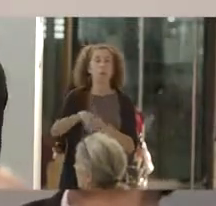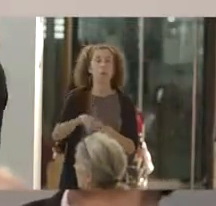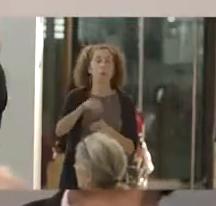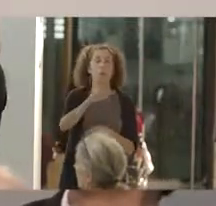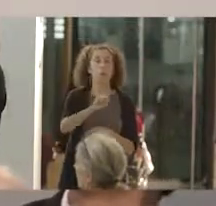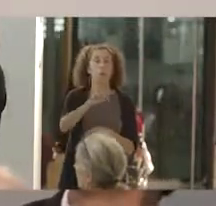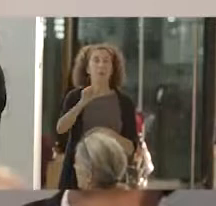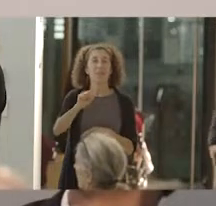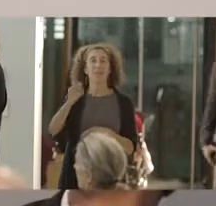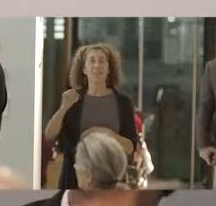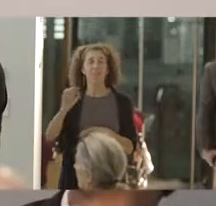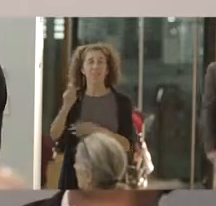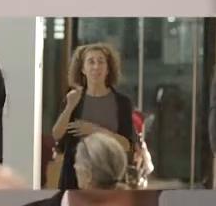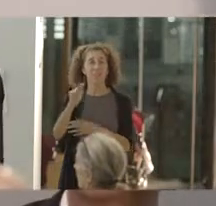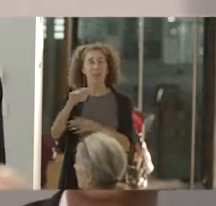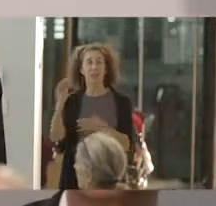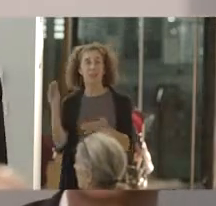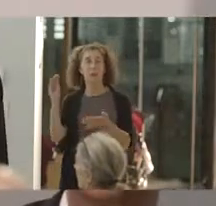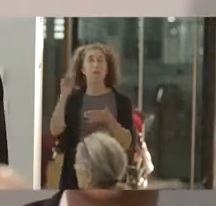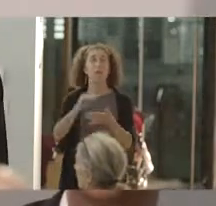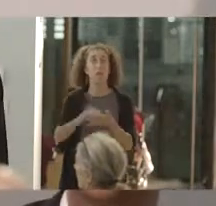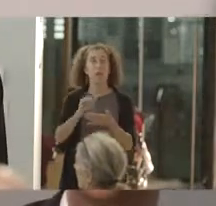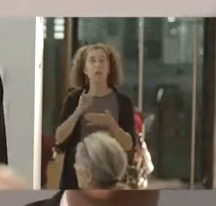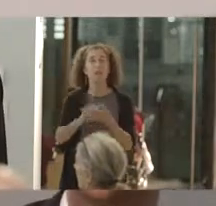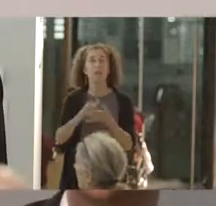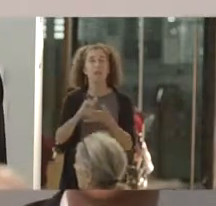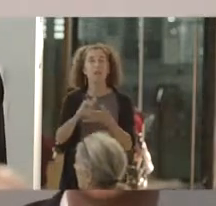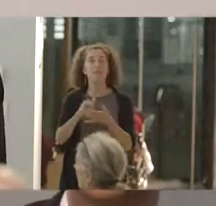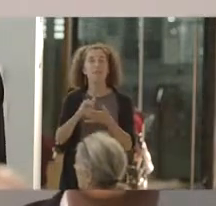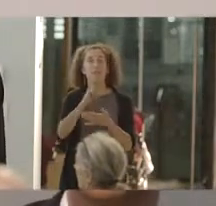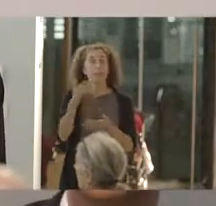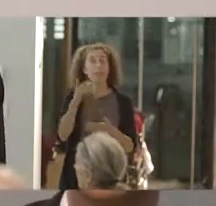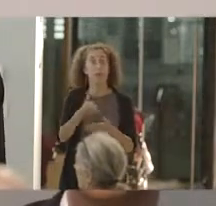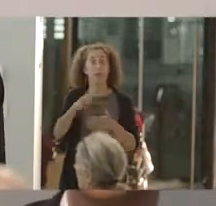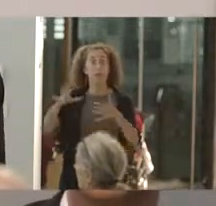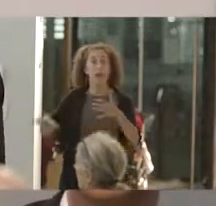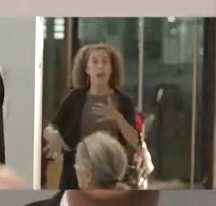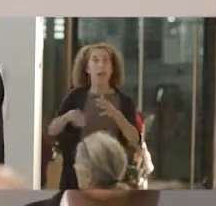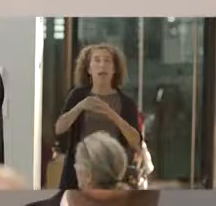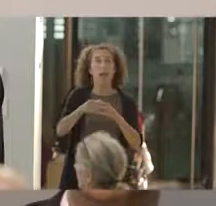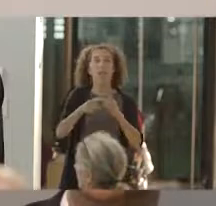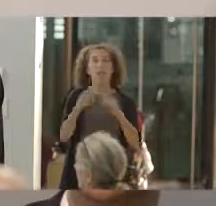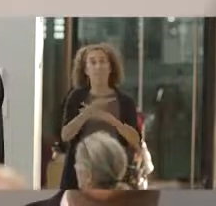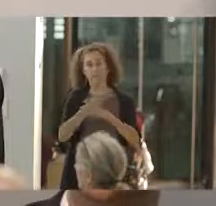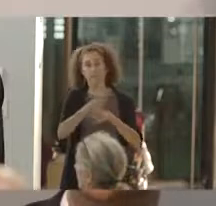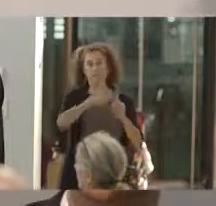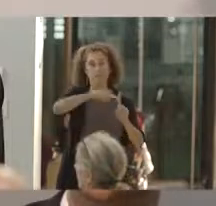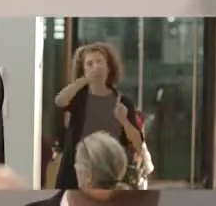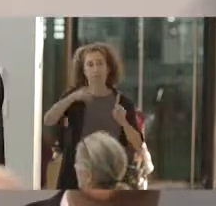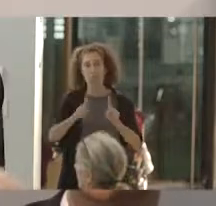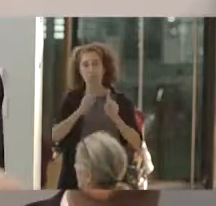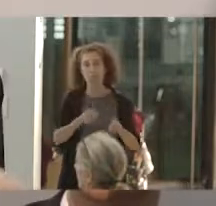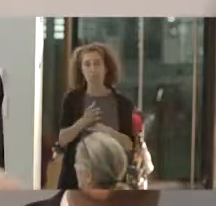into that pool of data. It's very difficult to predict what the P firm is going to be in 2024, but